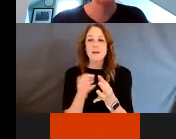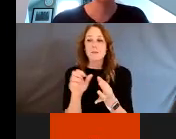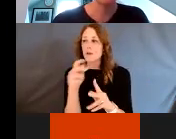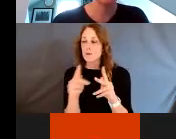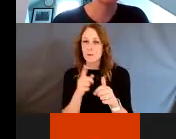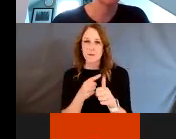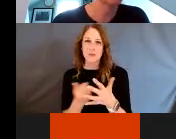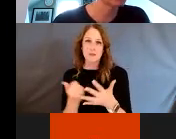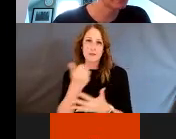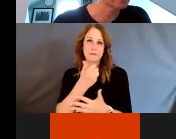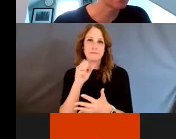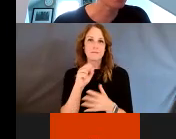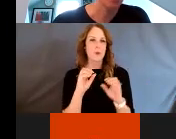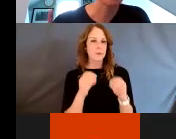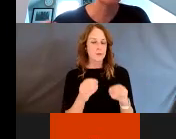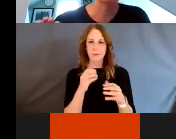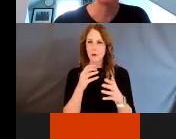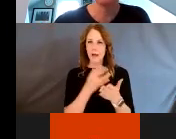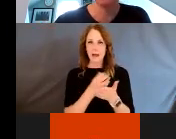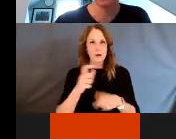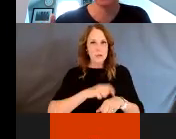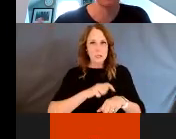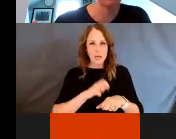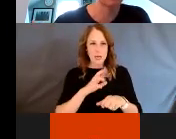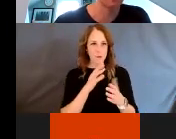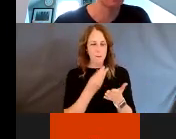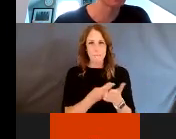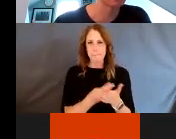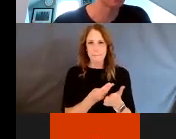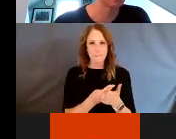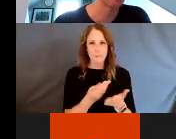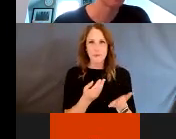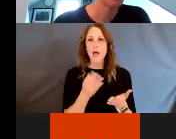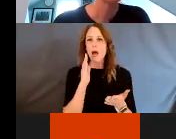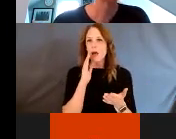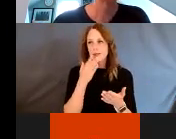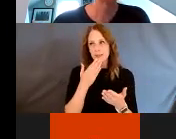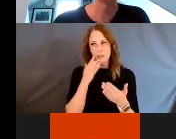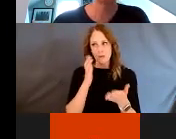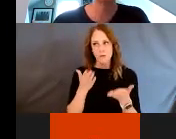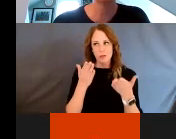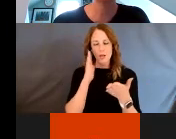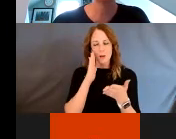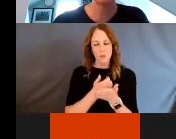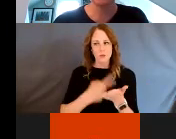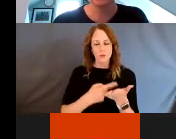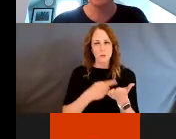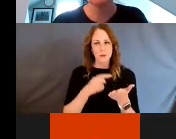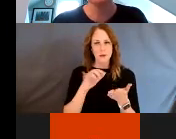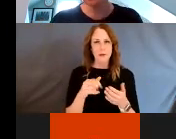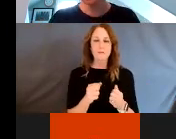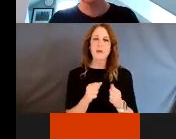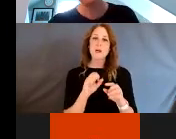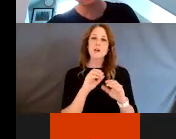Absolutely. No time or financial capacity. Thank you so much for bringing this up. I'm going to talk about this in a second. Social or cultural